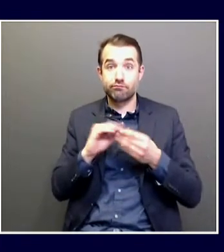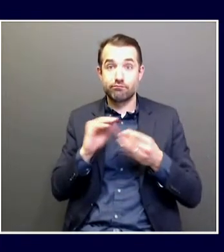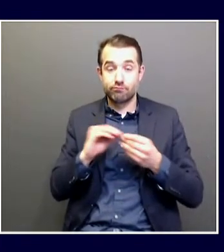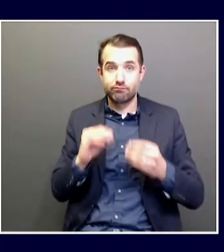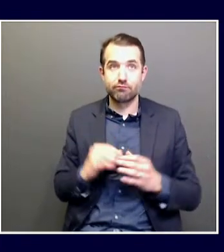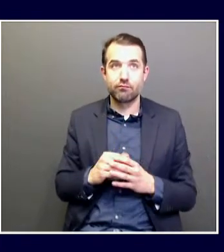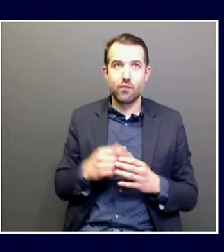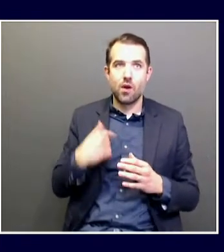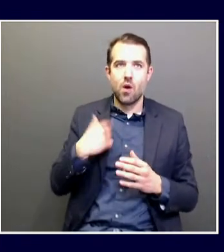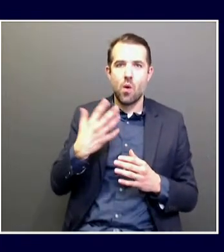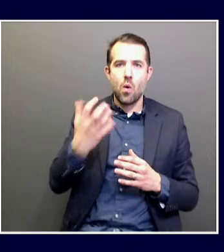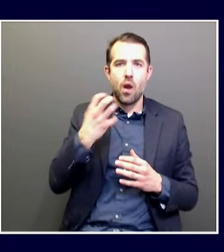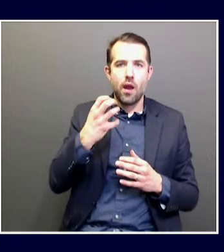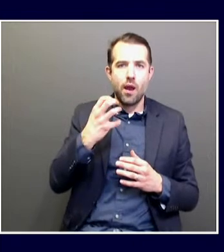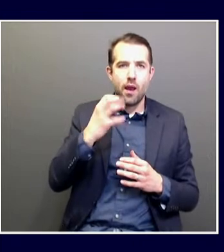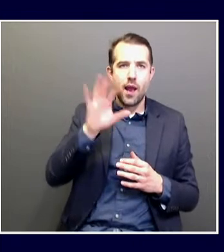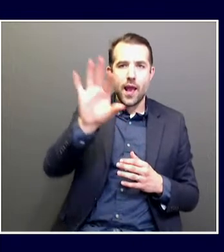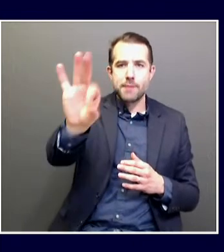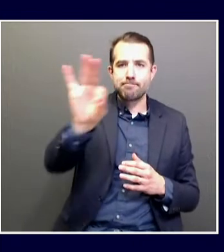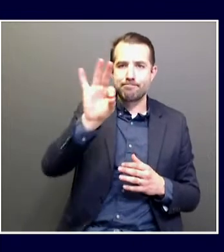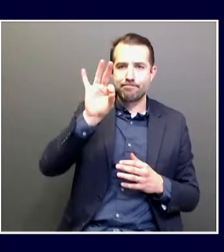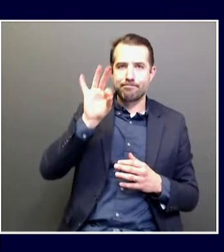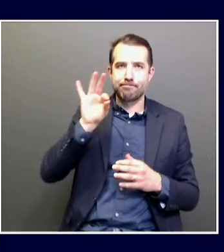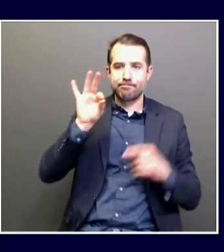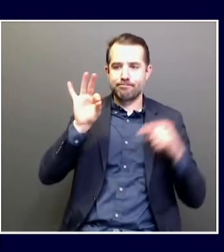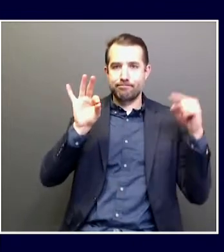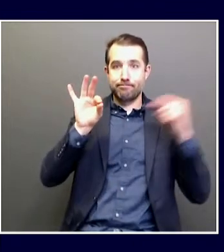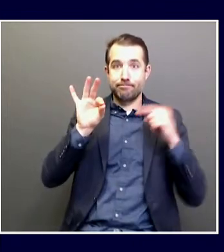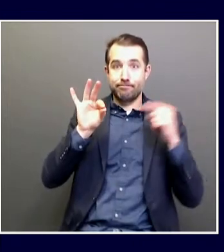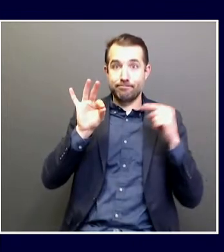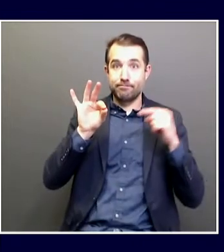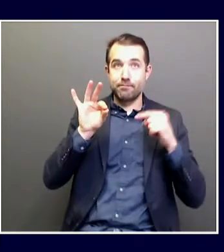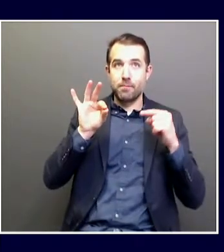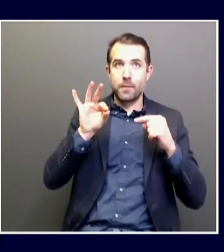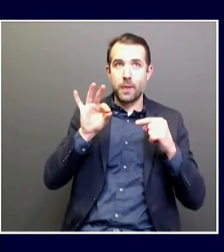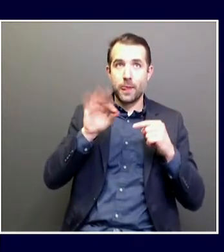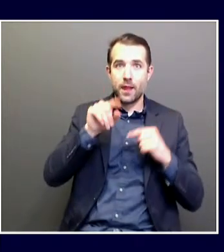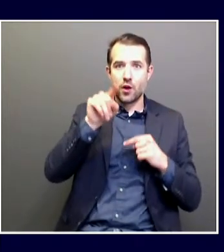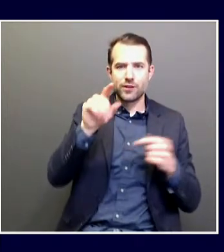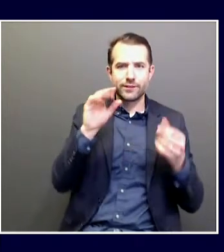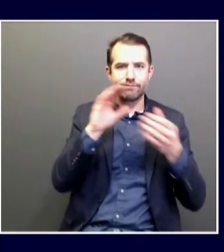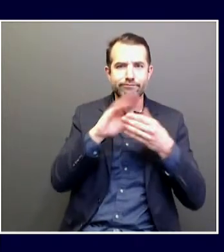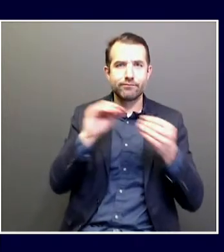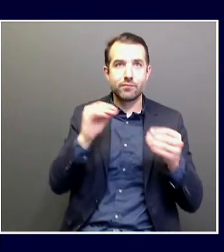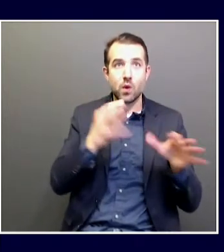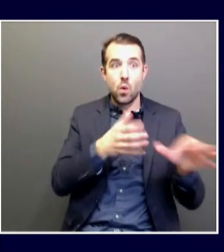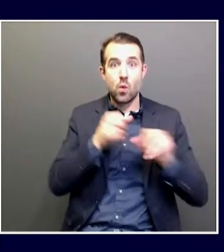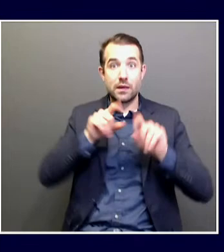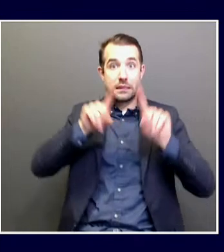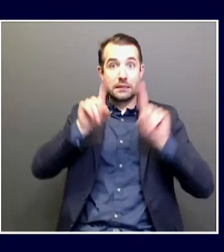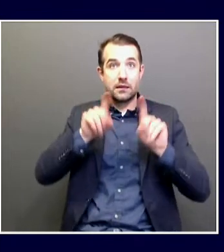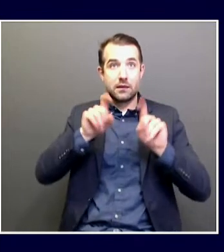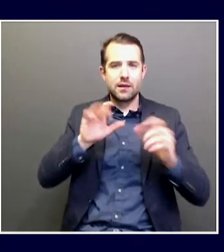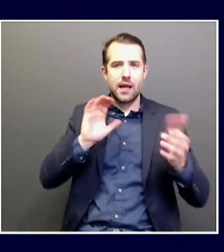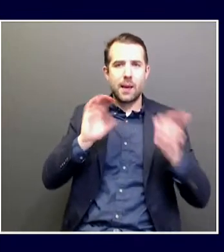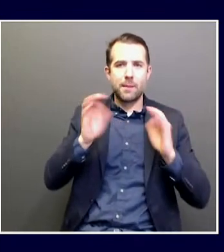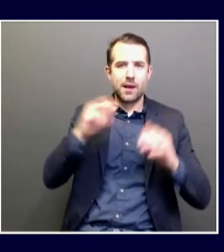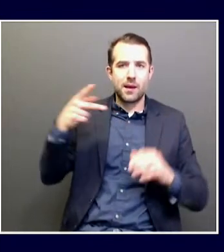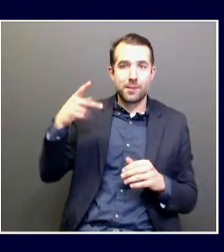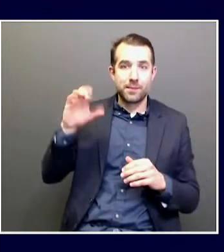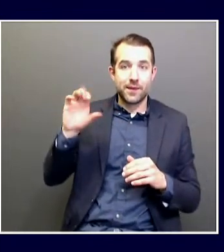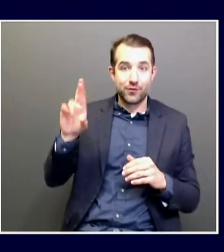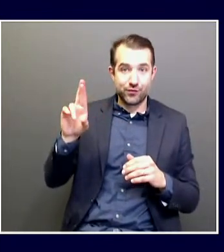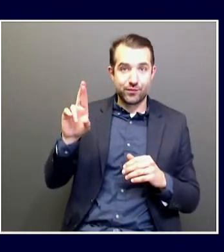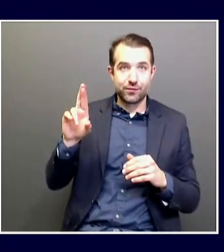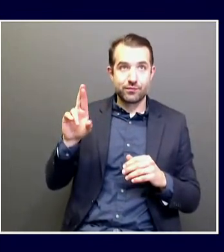thread in your question, which is how do rapid tests stack up against PCR tests? Because throughout the pandemic, we've said PCR